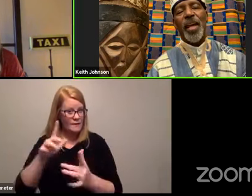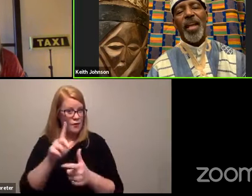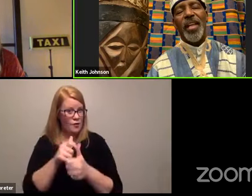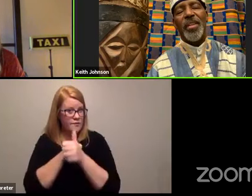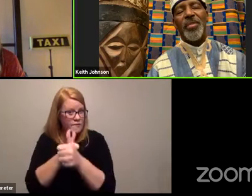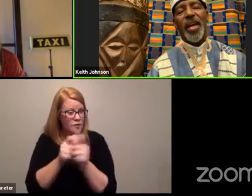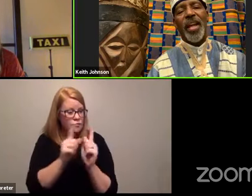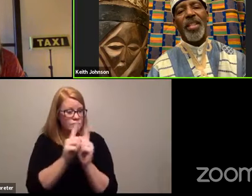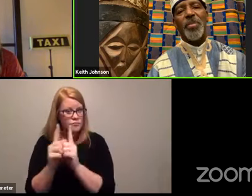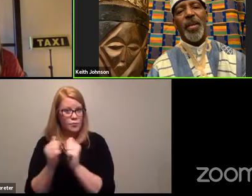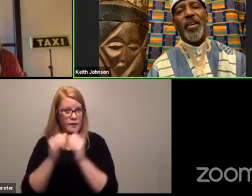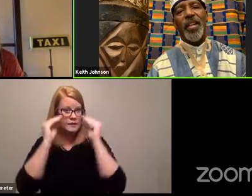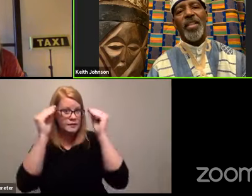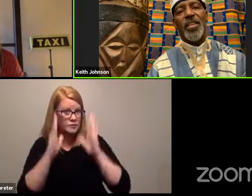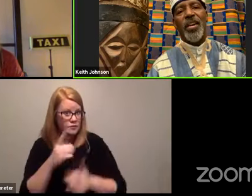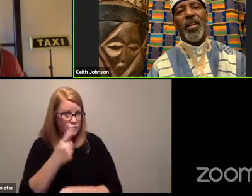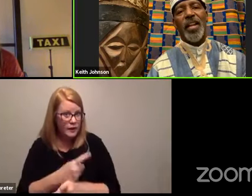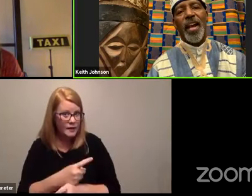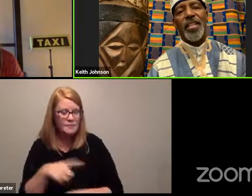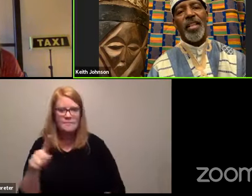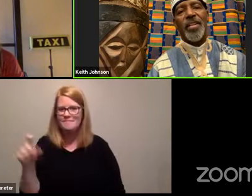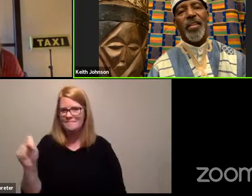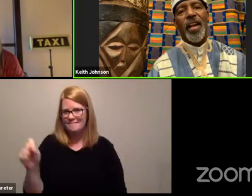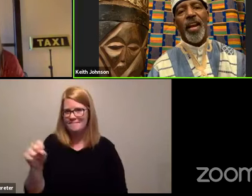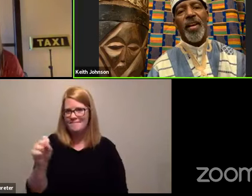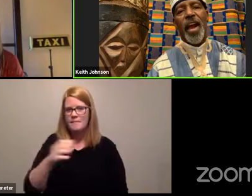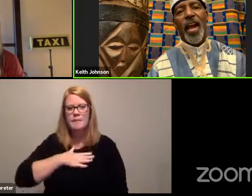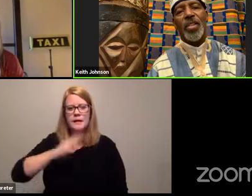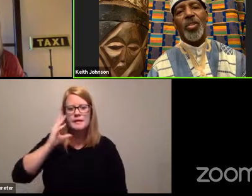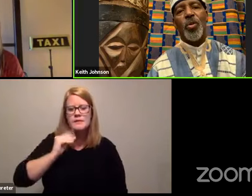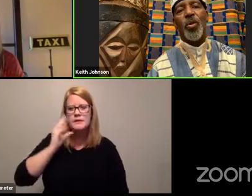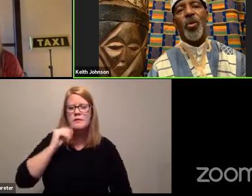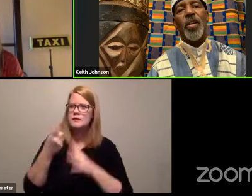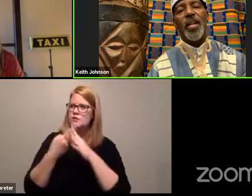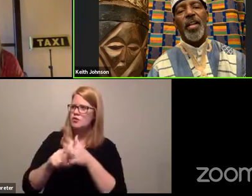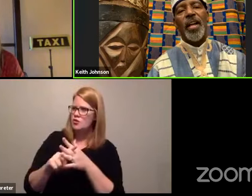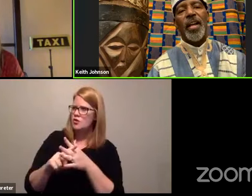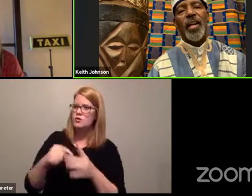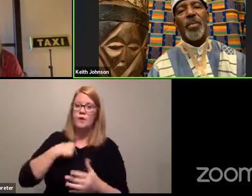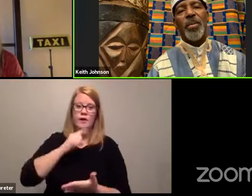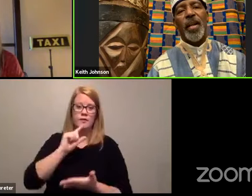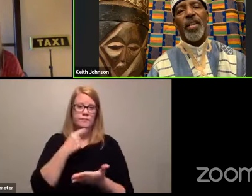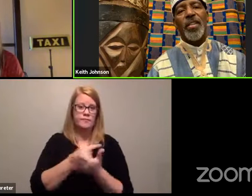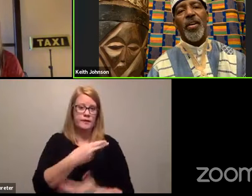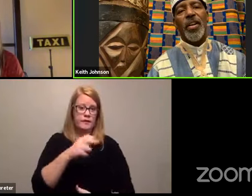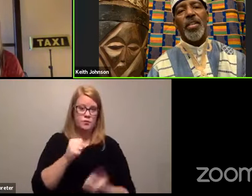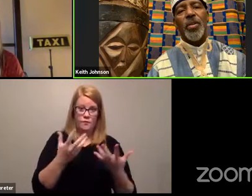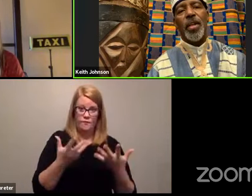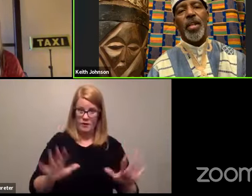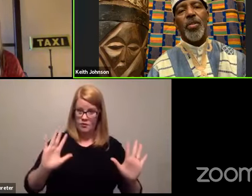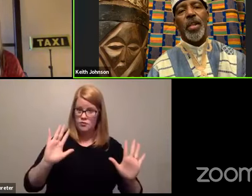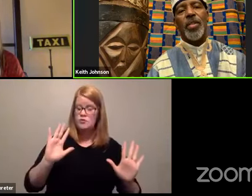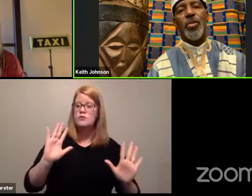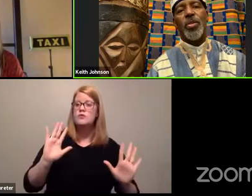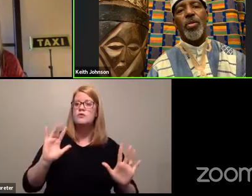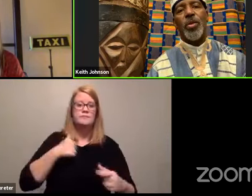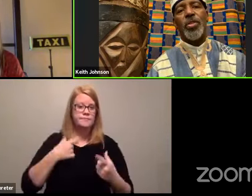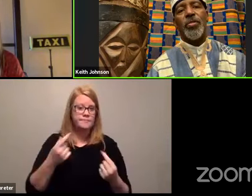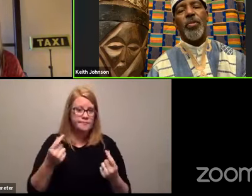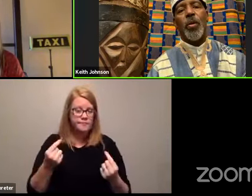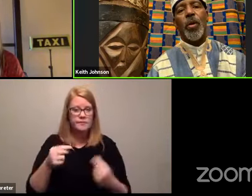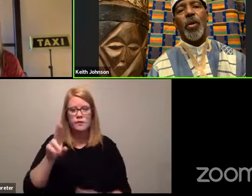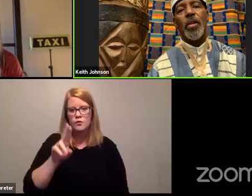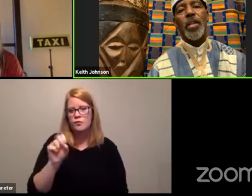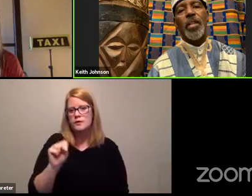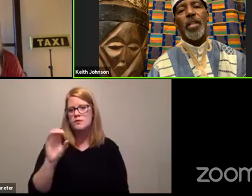Yeah, my experience started actually right out of high school. I started doing USO